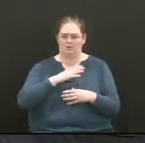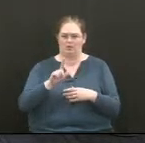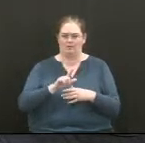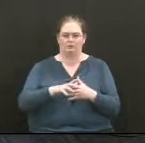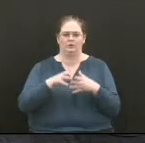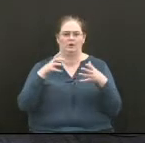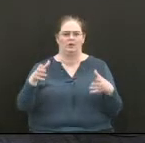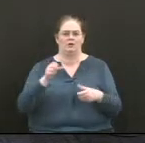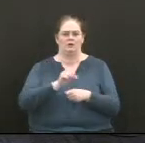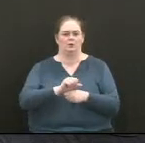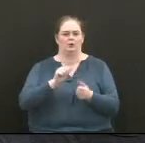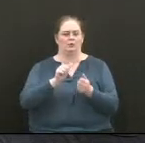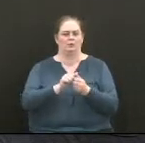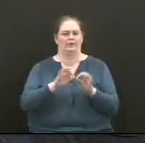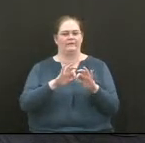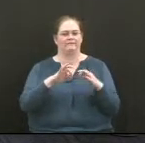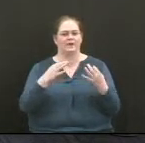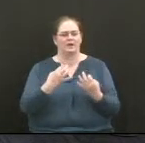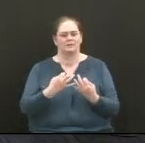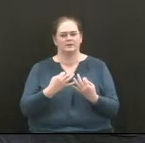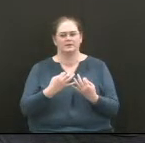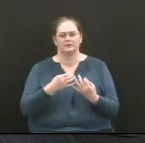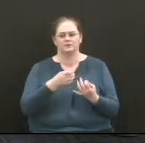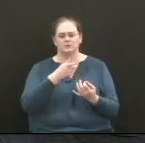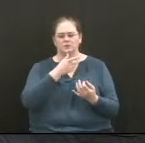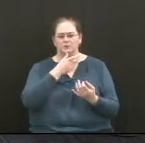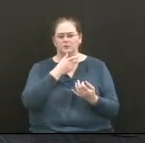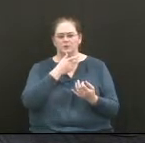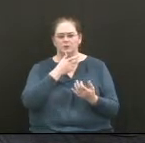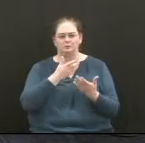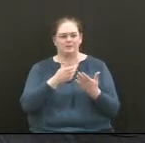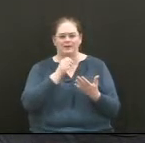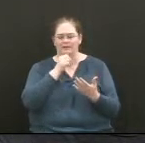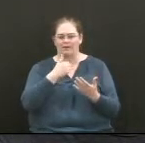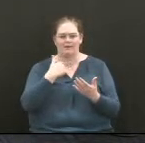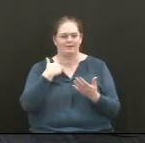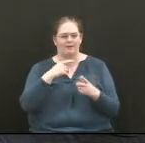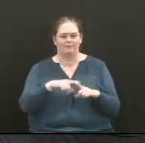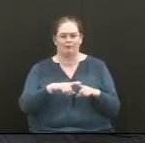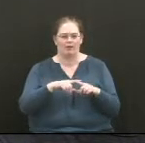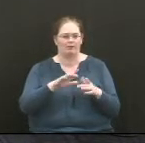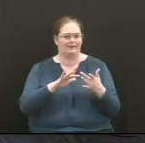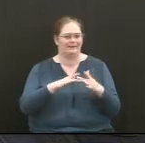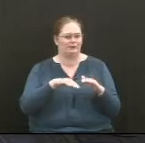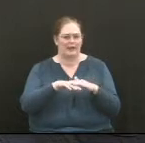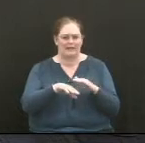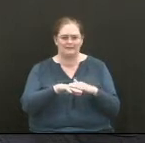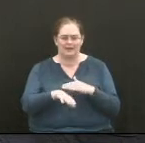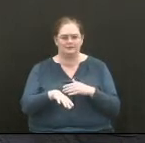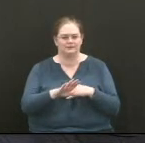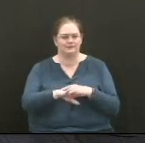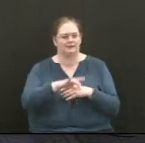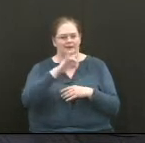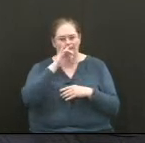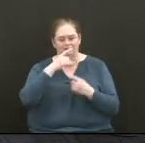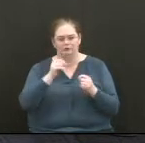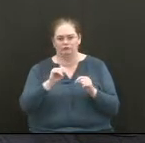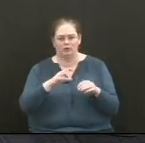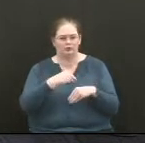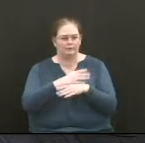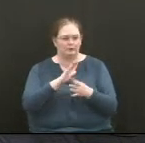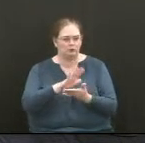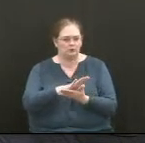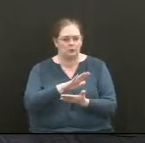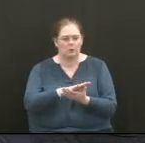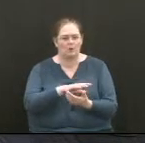lot of work with families who may not have reliable internet access. Their kids are trying to do virtual